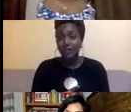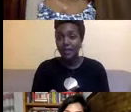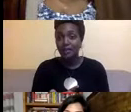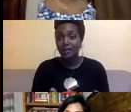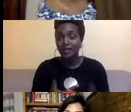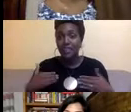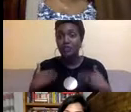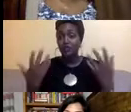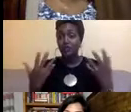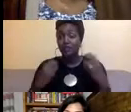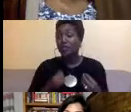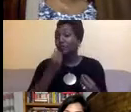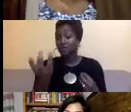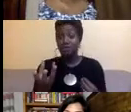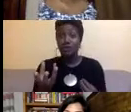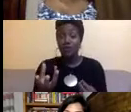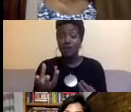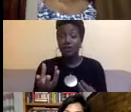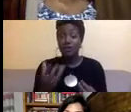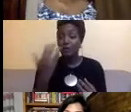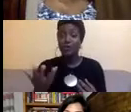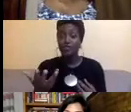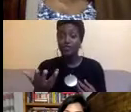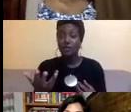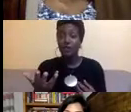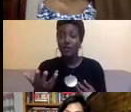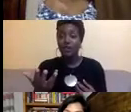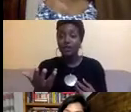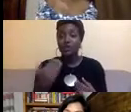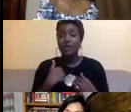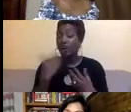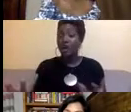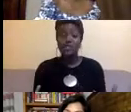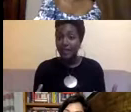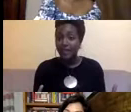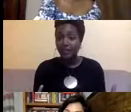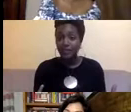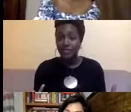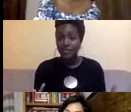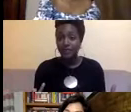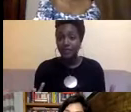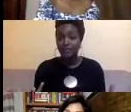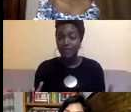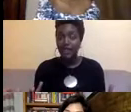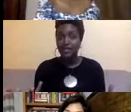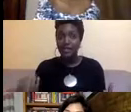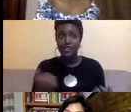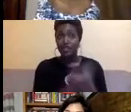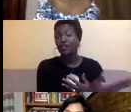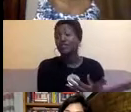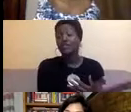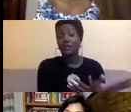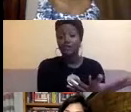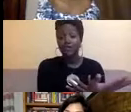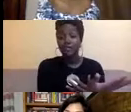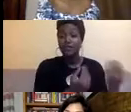of pain. As we do speak and we do put our points forward, we might cause pain if we say something that is